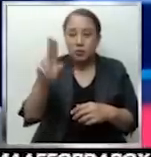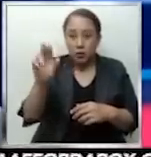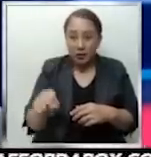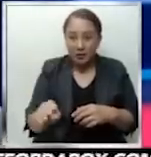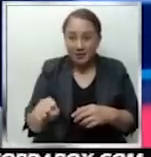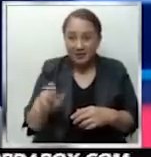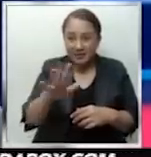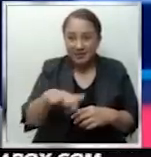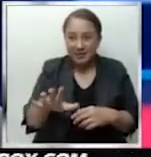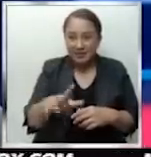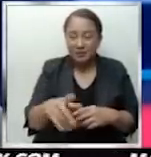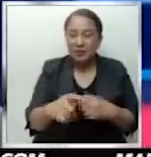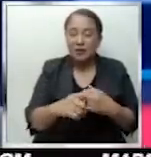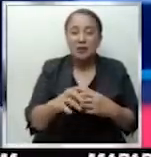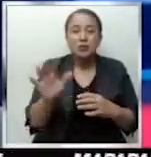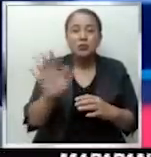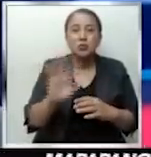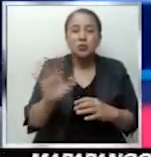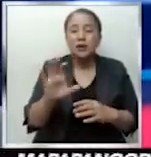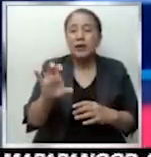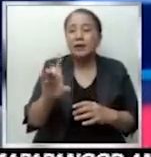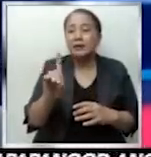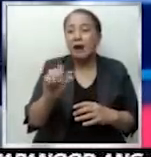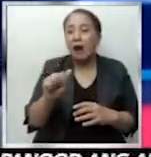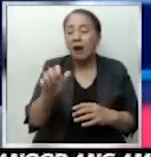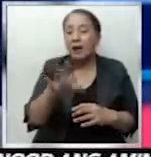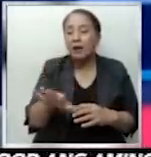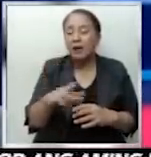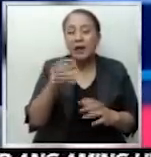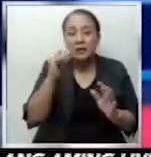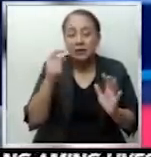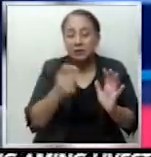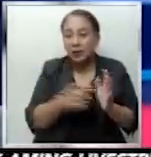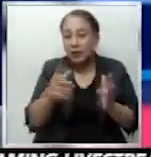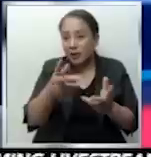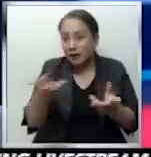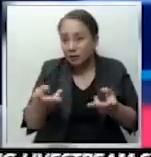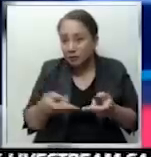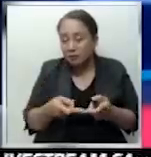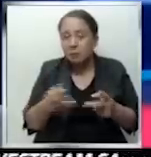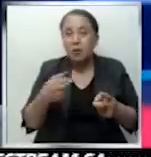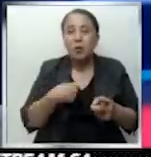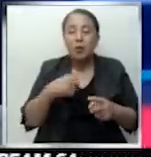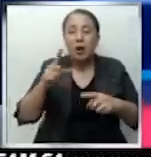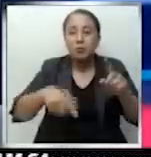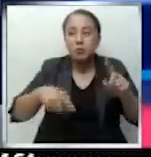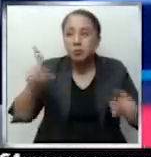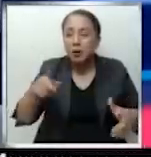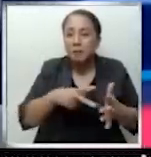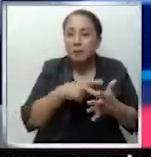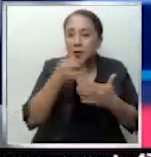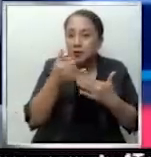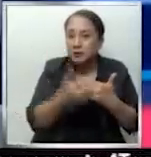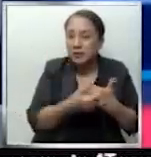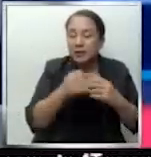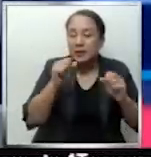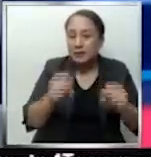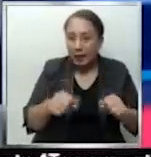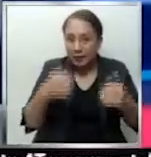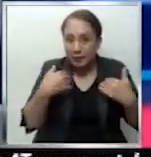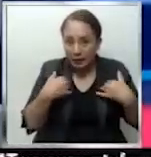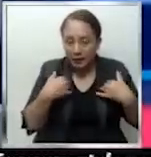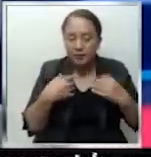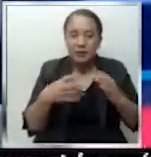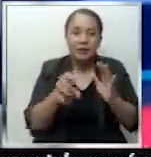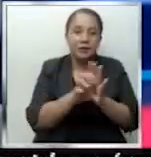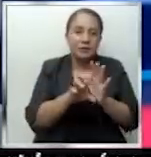permanent structures. What an EDCA site is identifying an area where a variety of projects can take place. So for